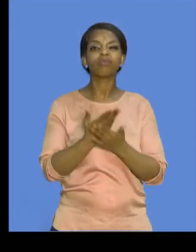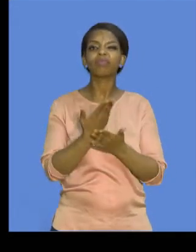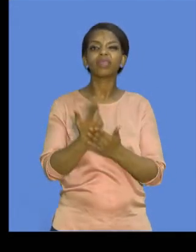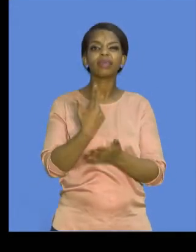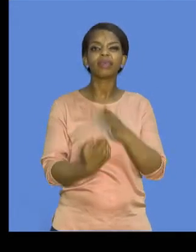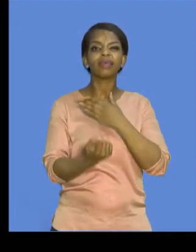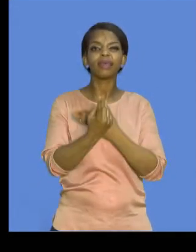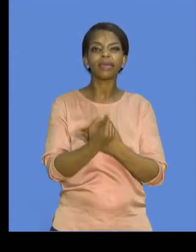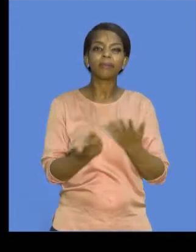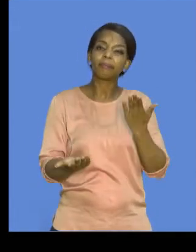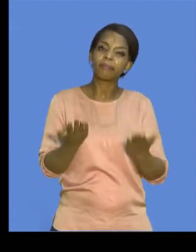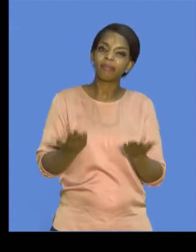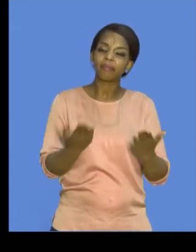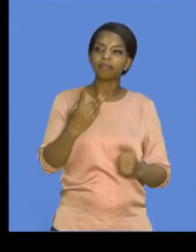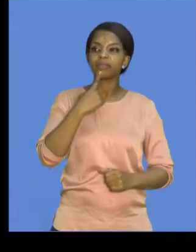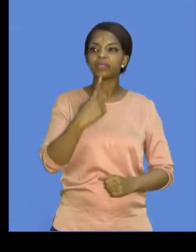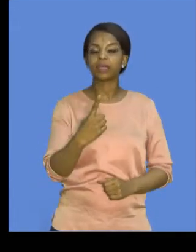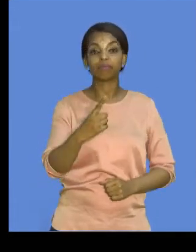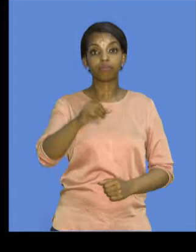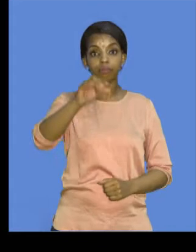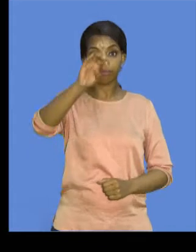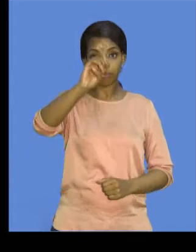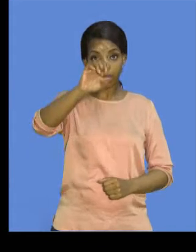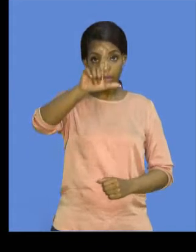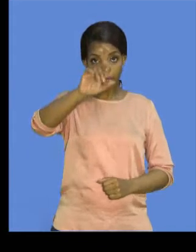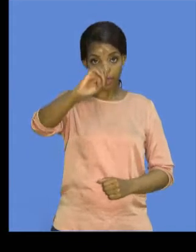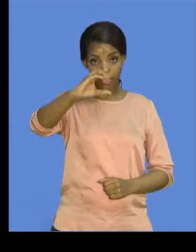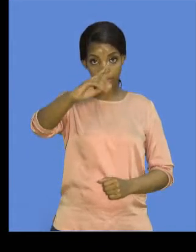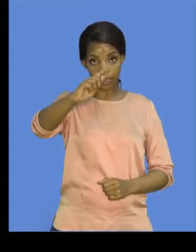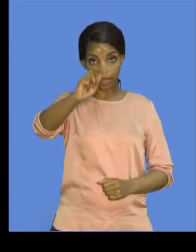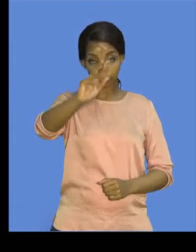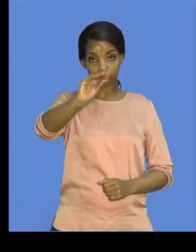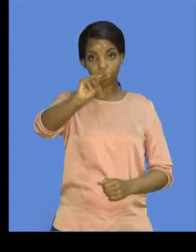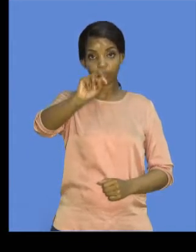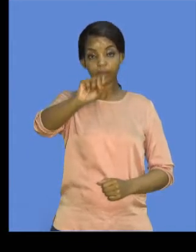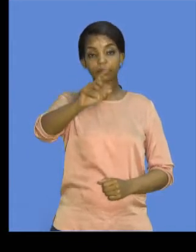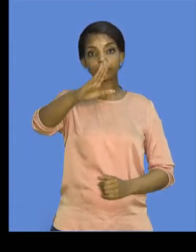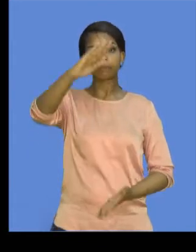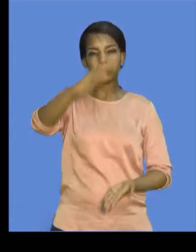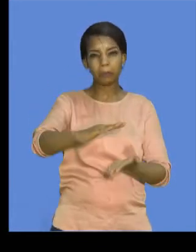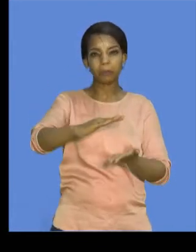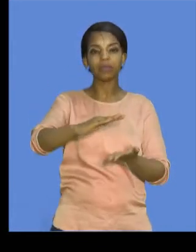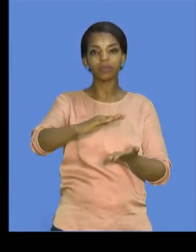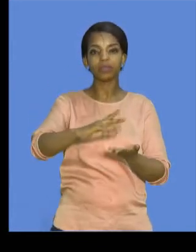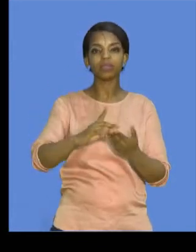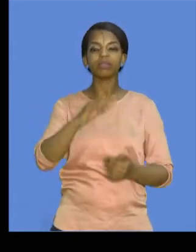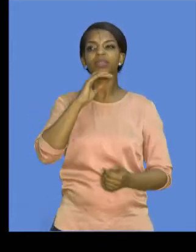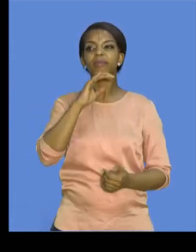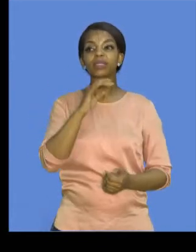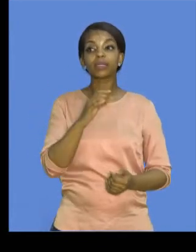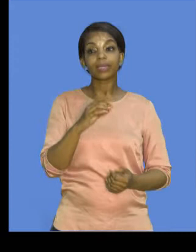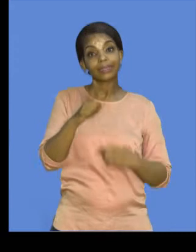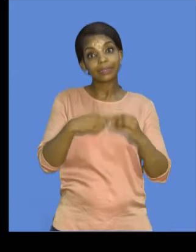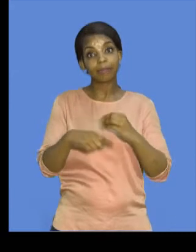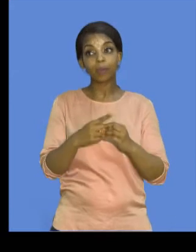whereby electrons are lost. Remember, you'd also realize that it's either gain of electrons or loss of electrons. It is about